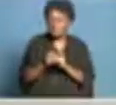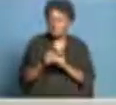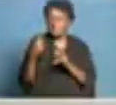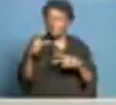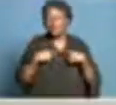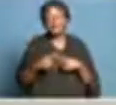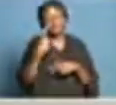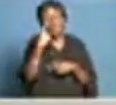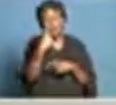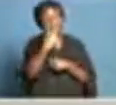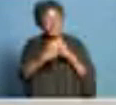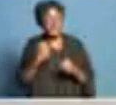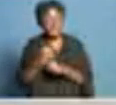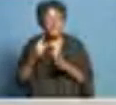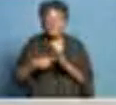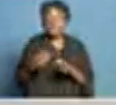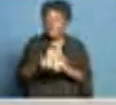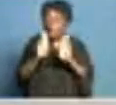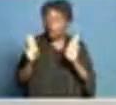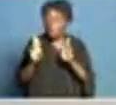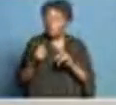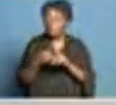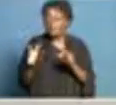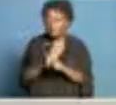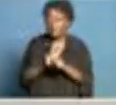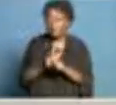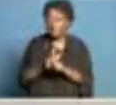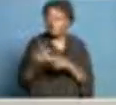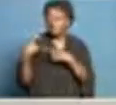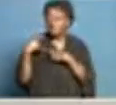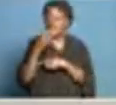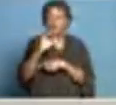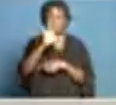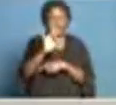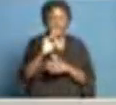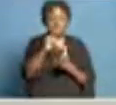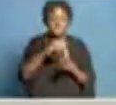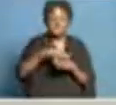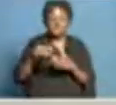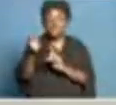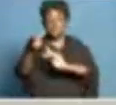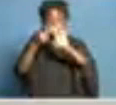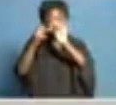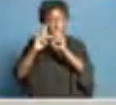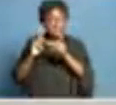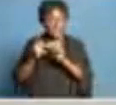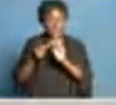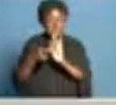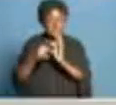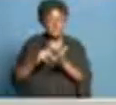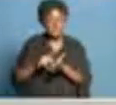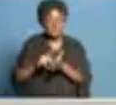1 year, once they open officially, to fulfill the obligation of the $8 million. And the purpose of the $8 million will be to inject